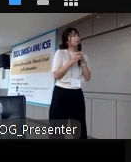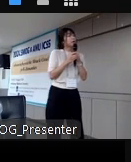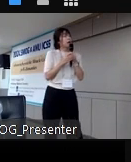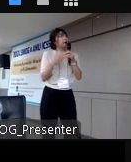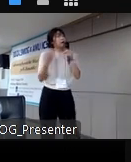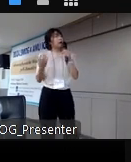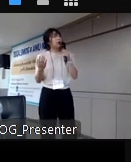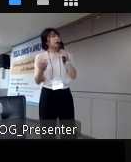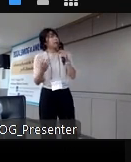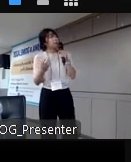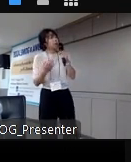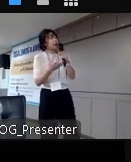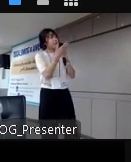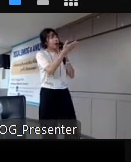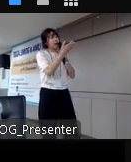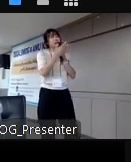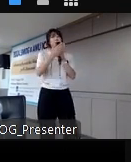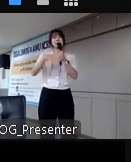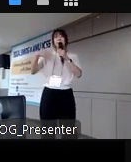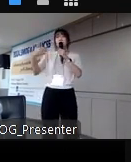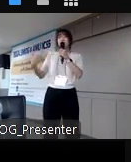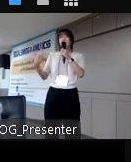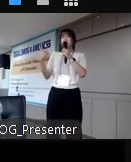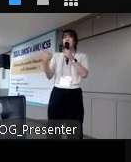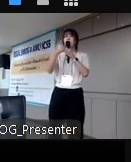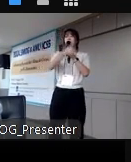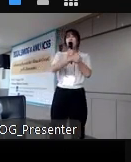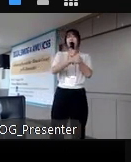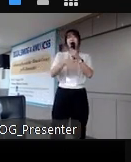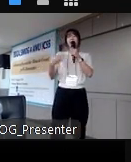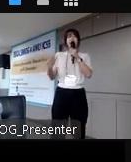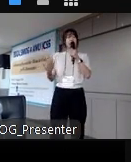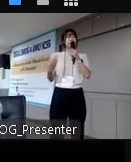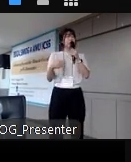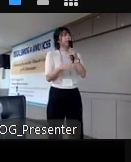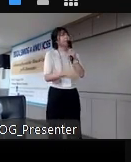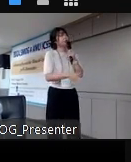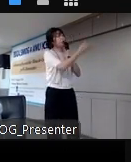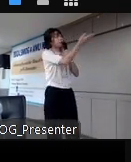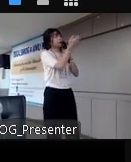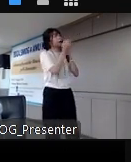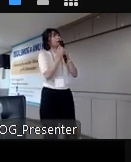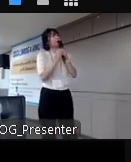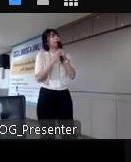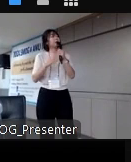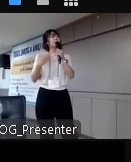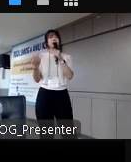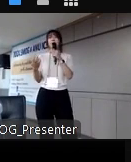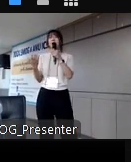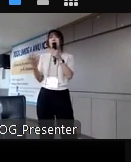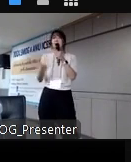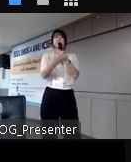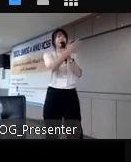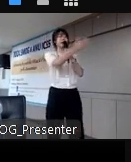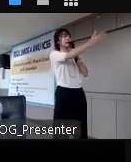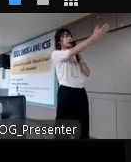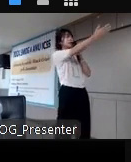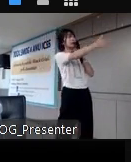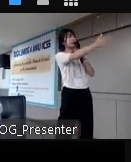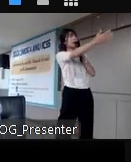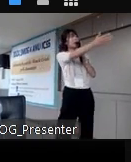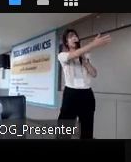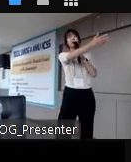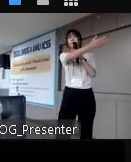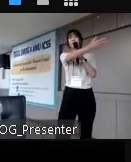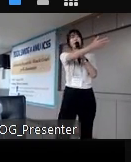So recall that pay was modified much more often than push. If we look at different arguments that could fill in the subject